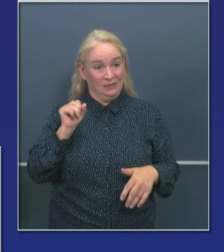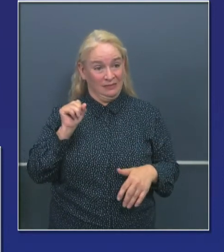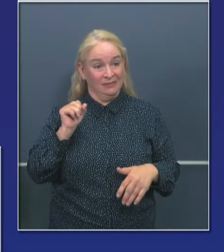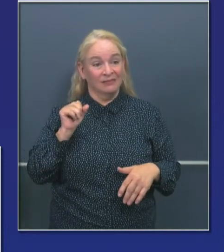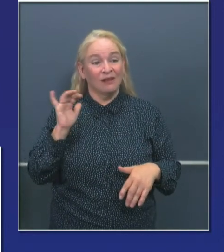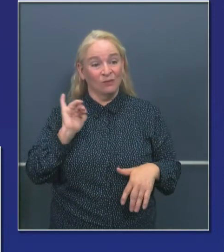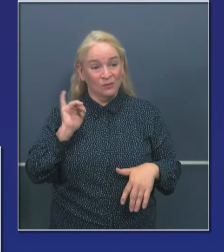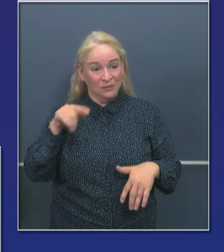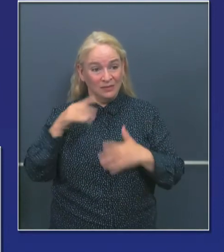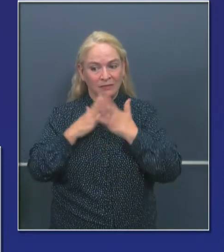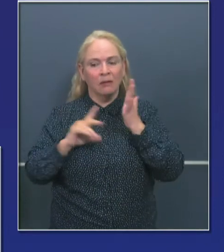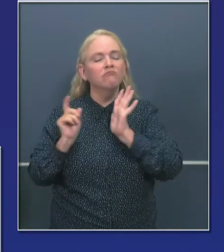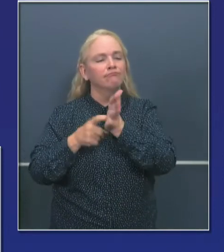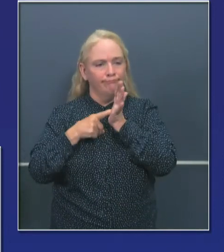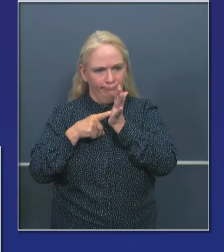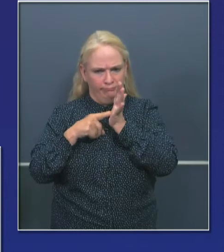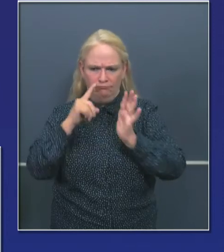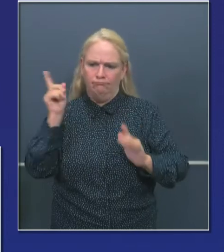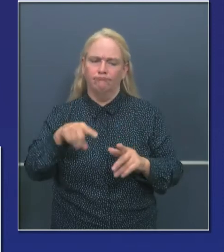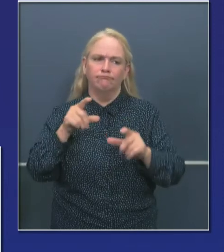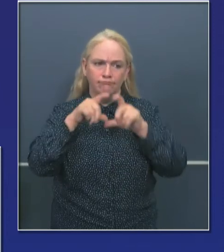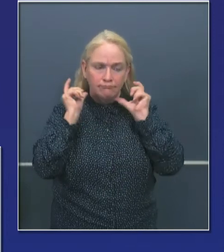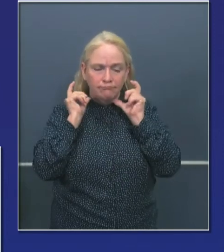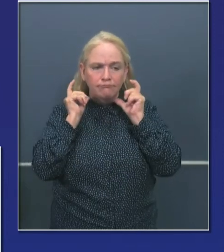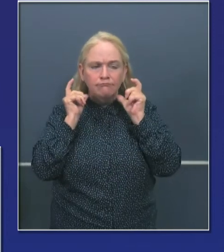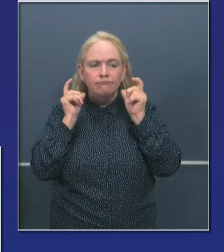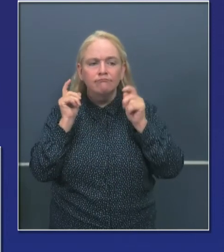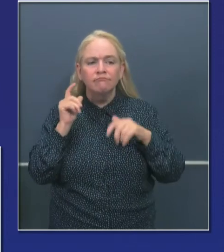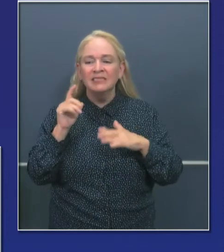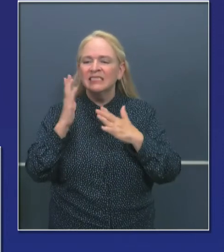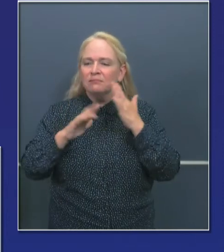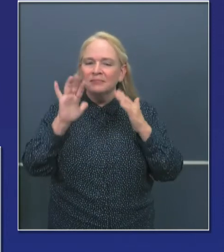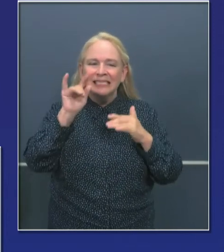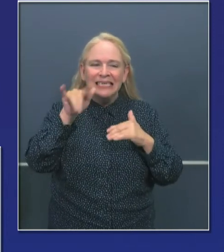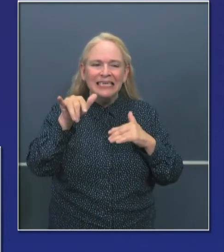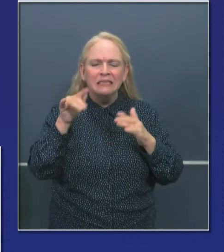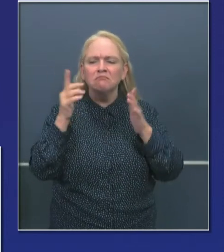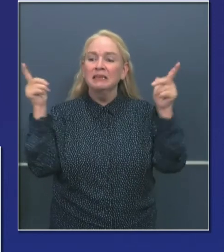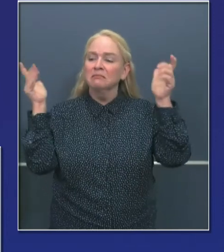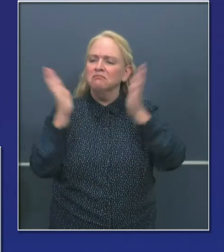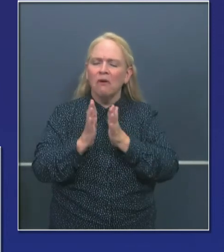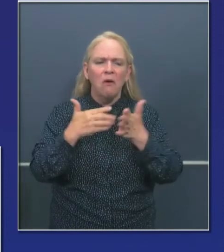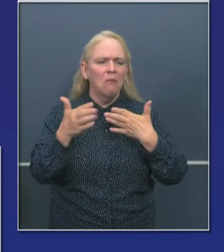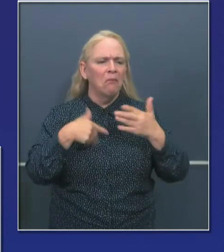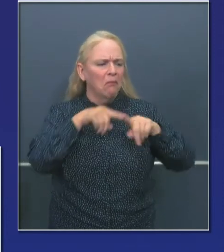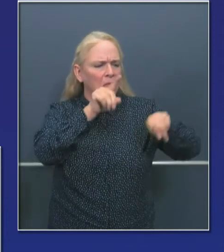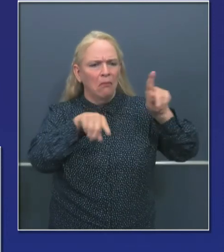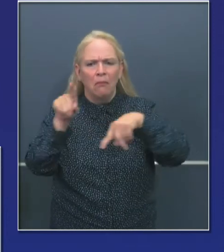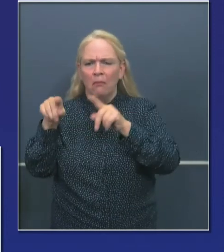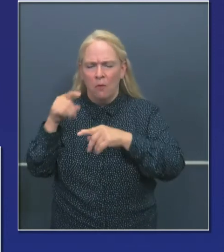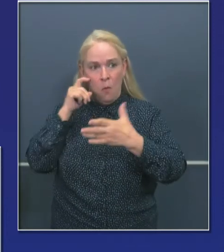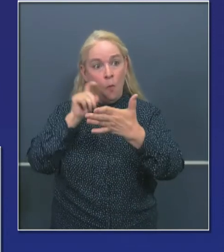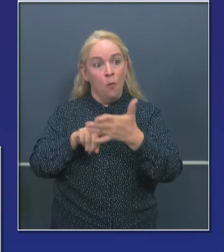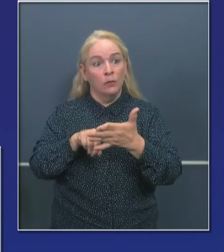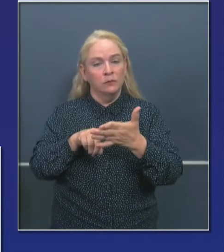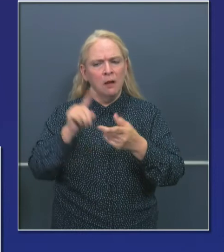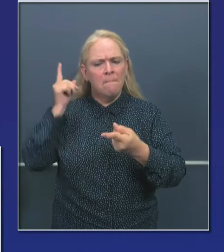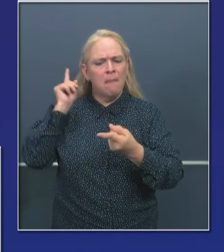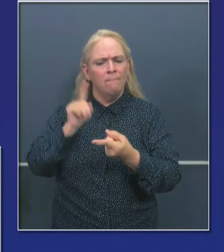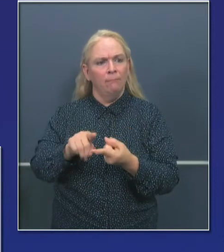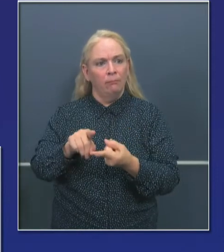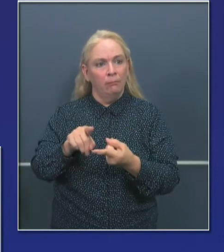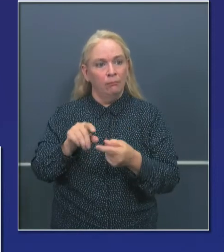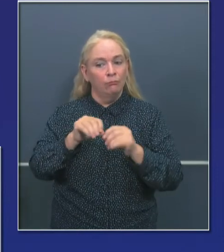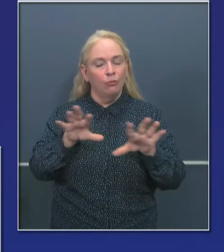mandated requirements, in cities and counties, large and small, have also seen slower spread in comparison